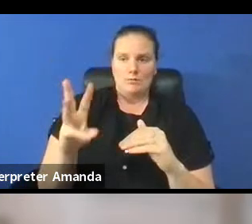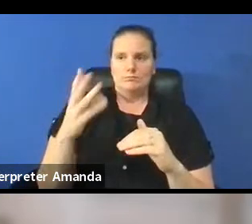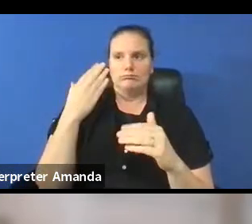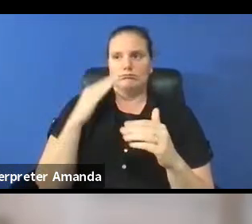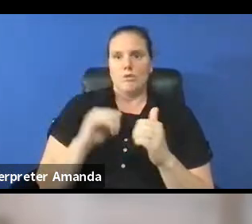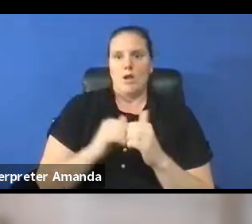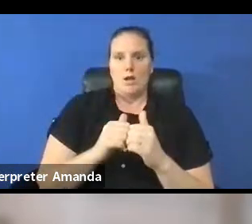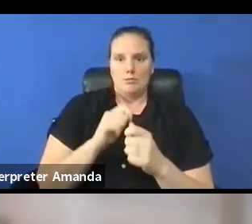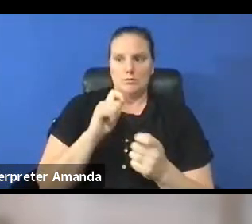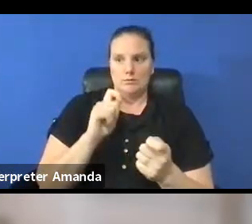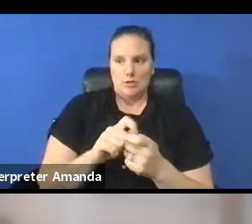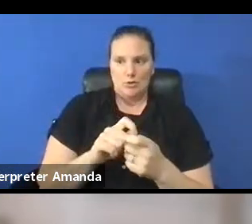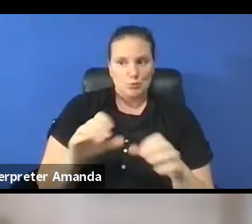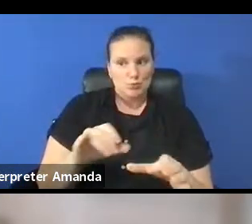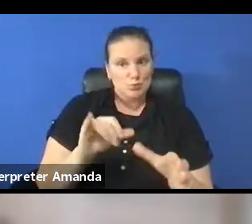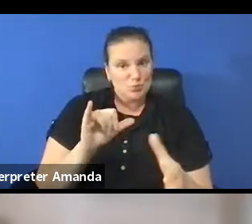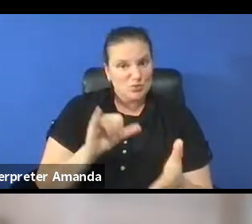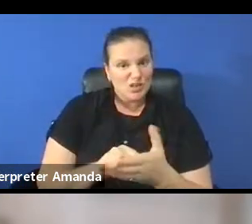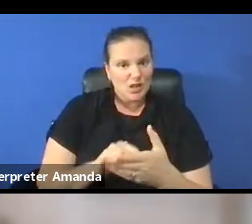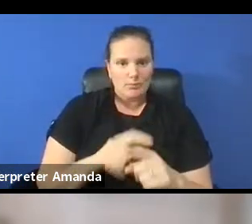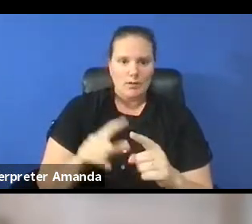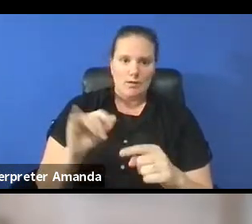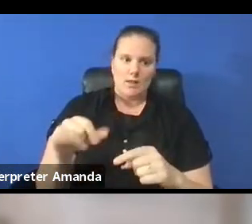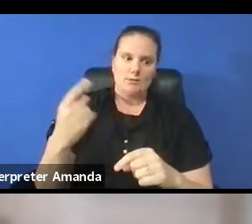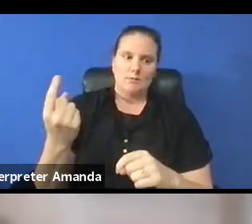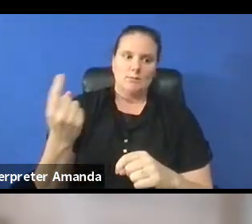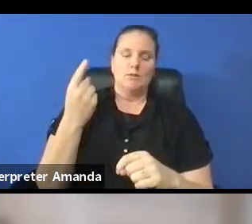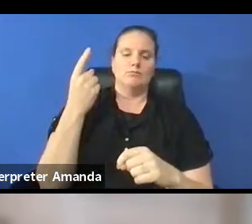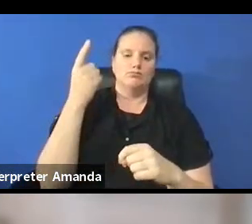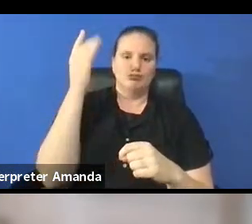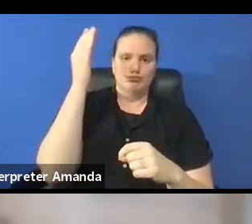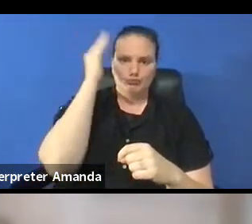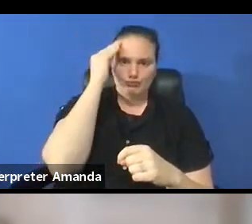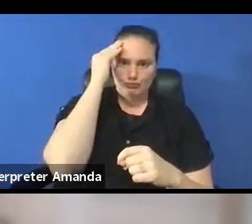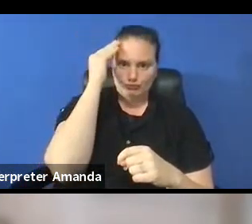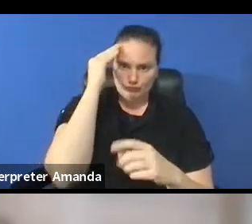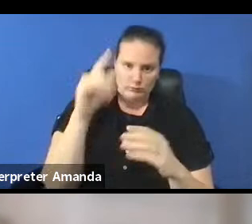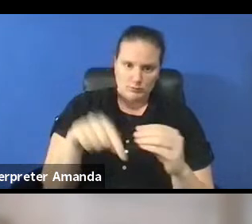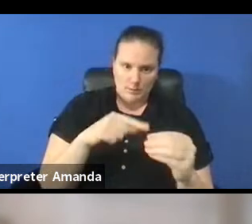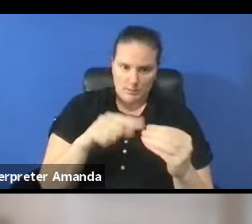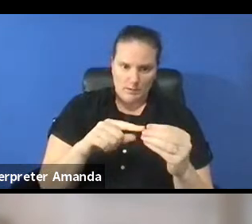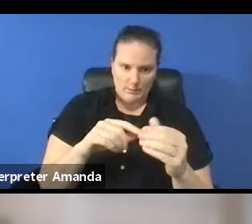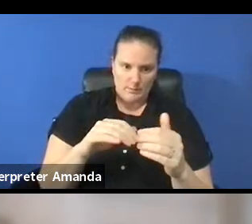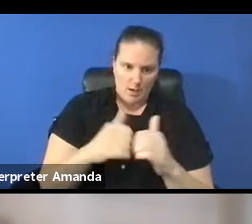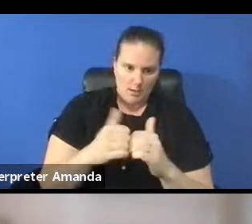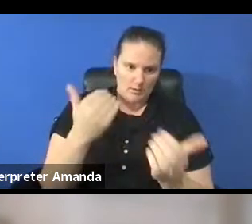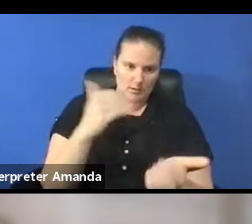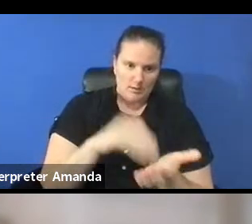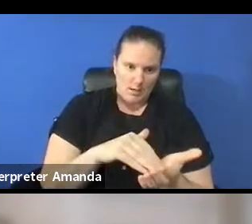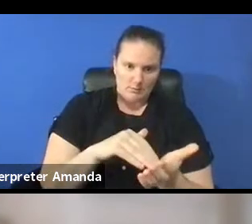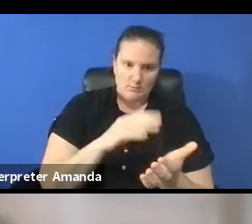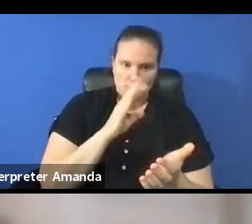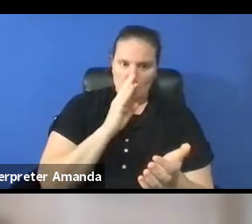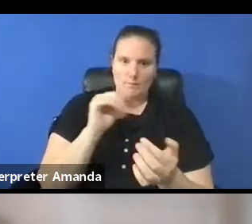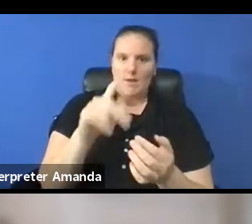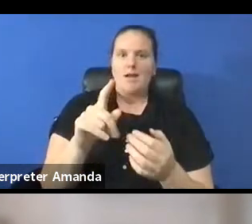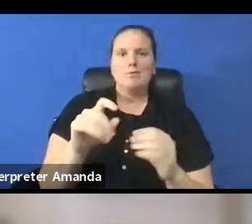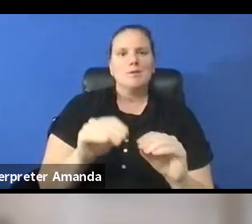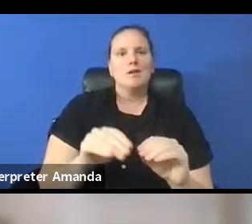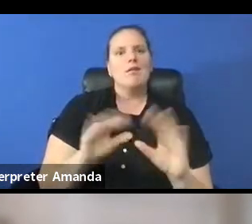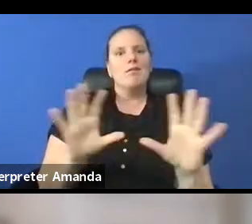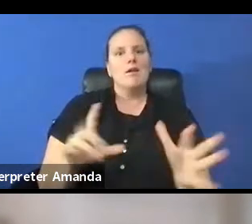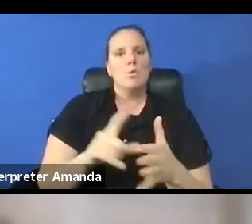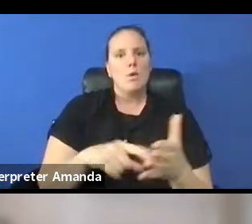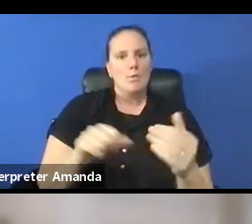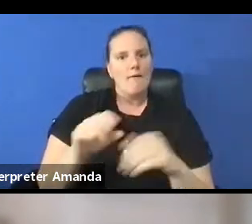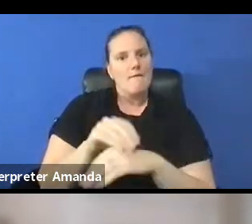exactly do that, but it's something to certainly be aware of. And again, speaks back to the need to be clear about what we can